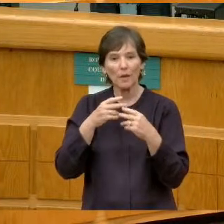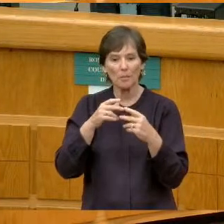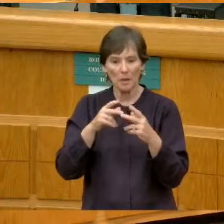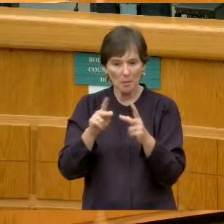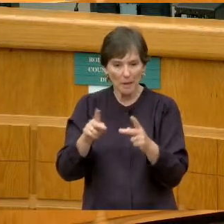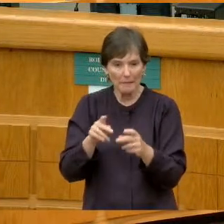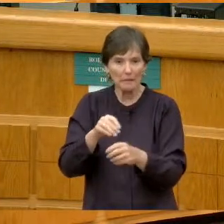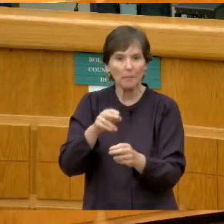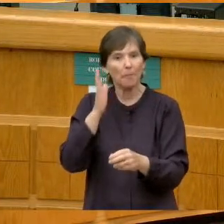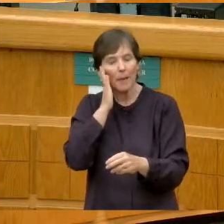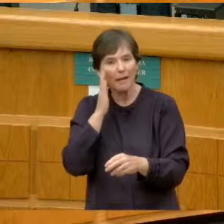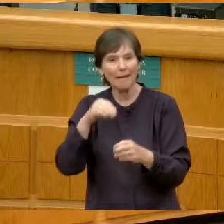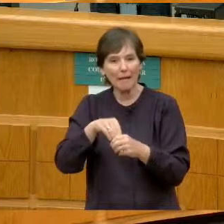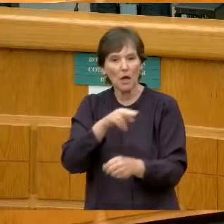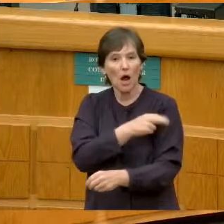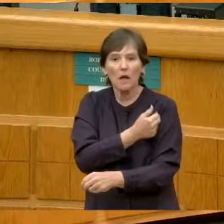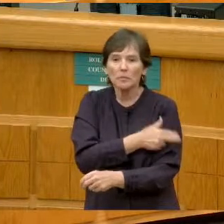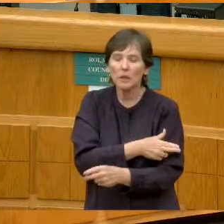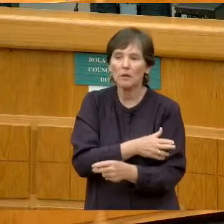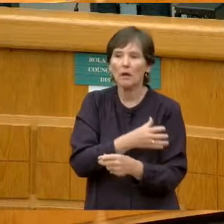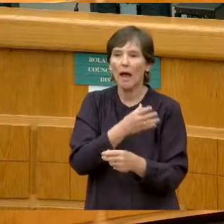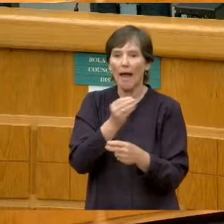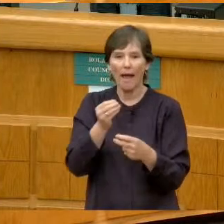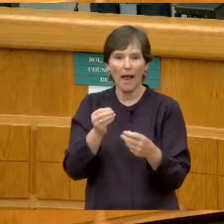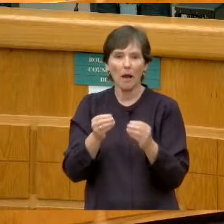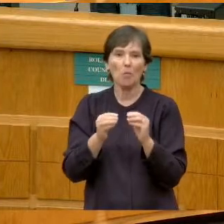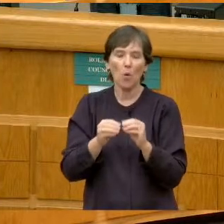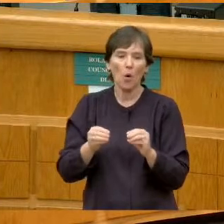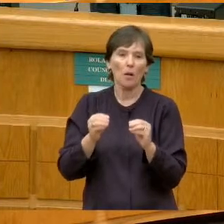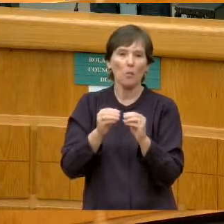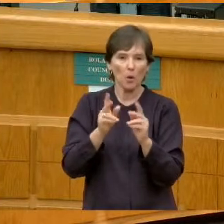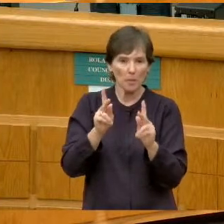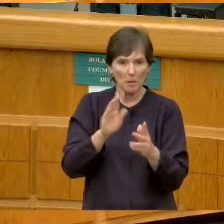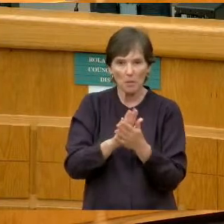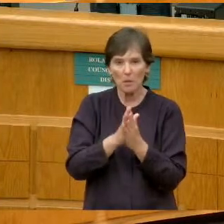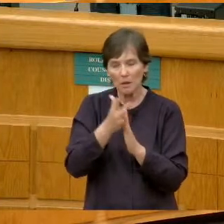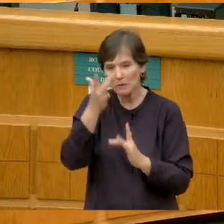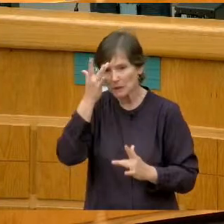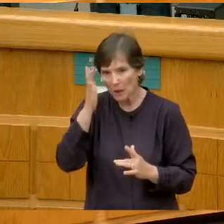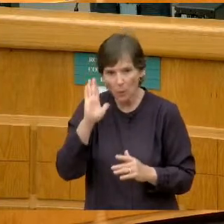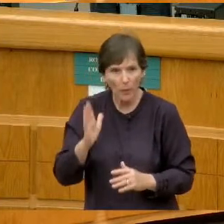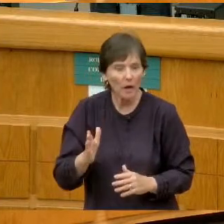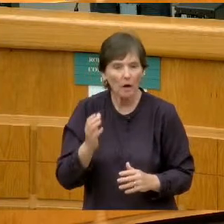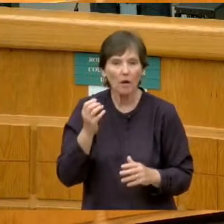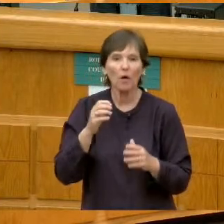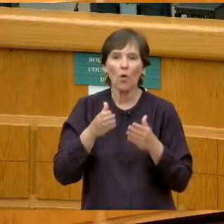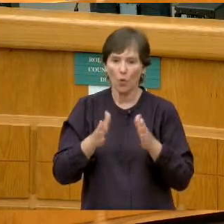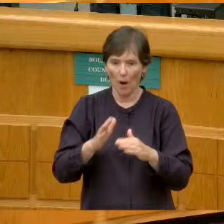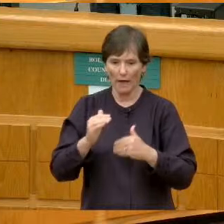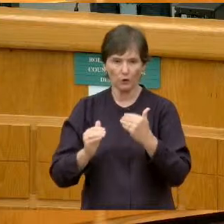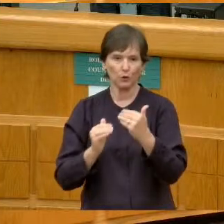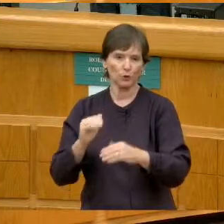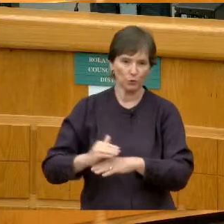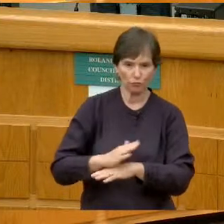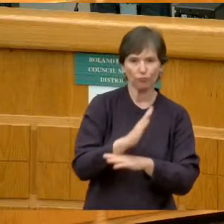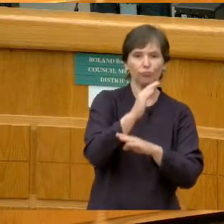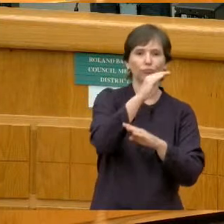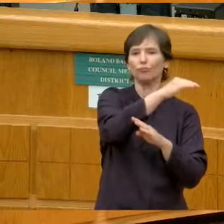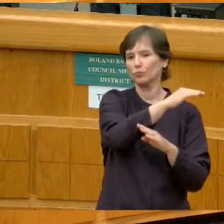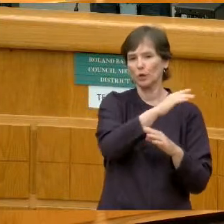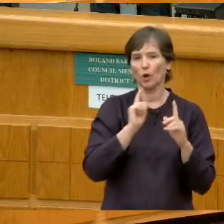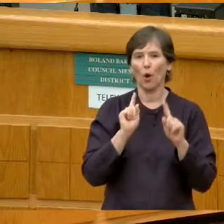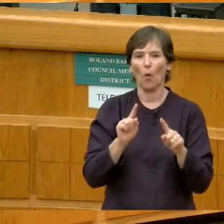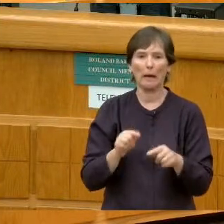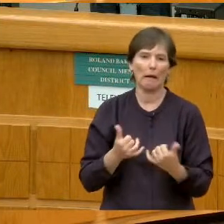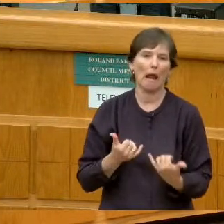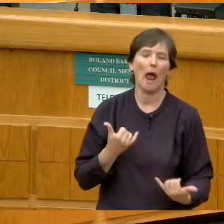weeks. So we're going to continue to monitor it, and we'll advise the community and the parents, and we'll work with the school districts. But that is a